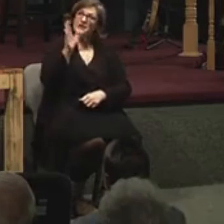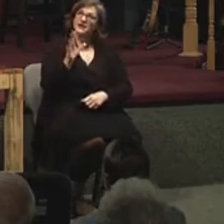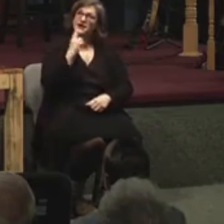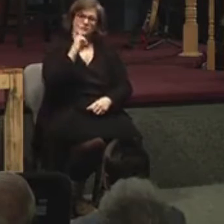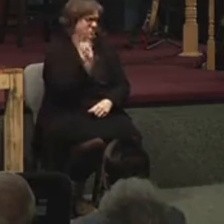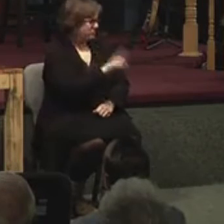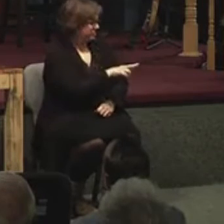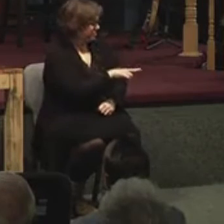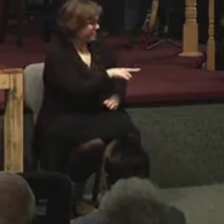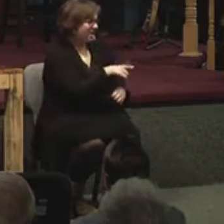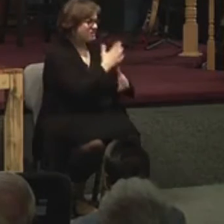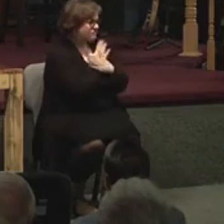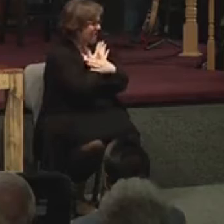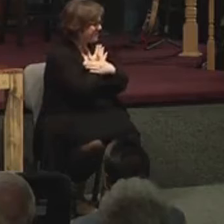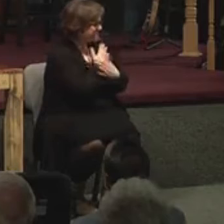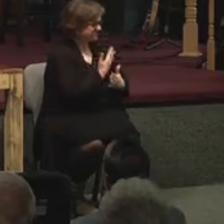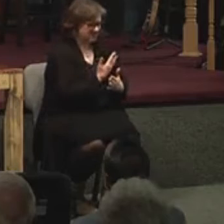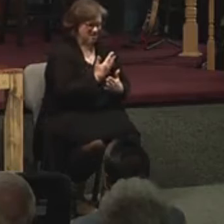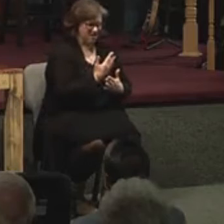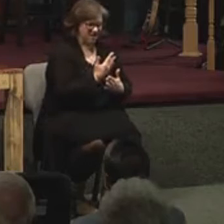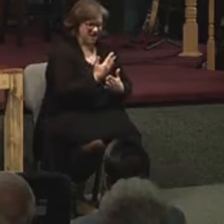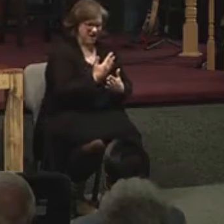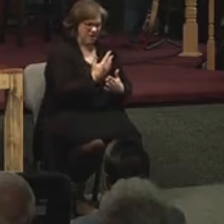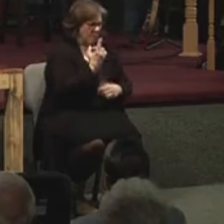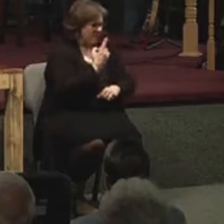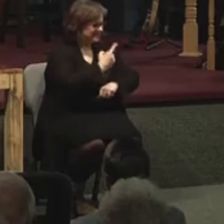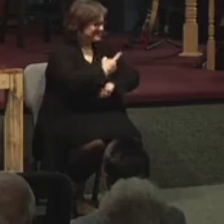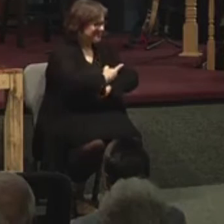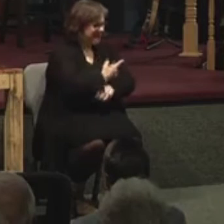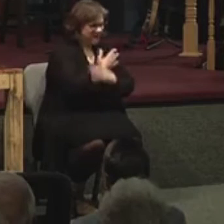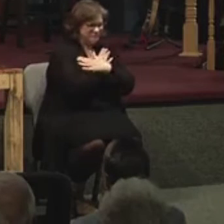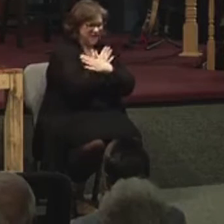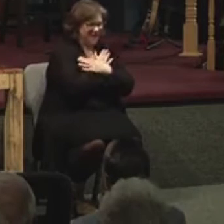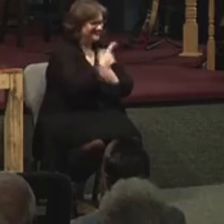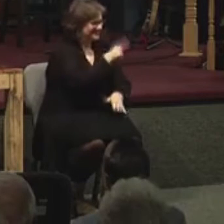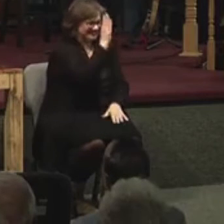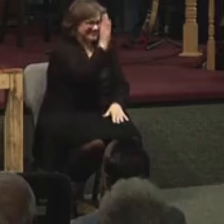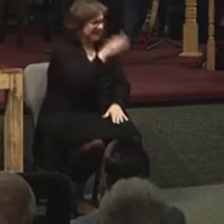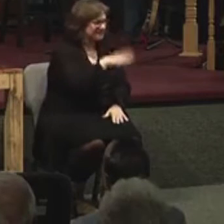from worrying, a rest from wanting.